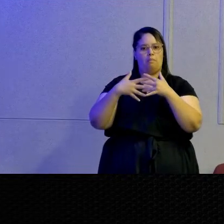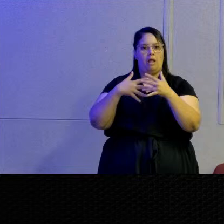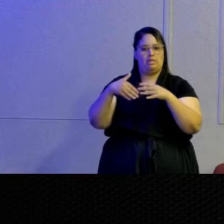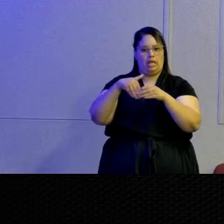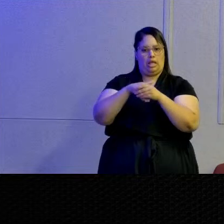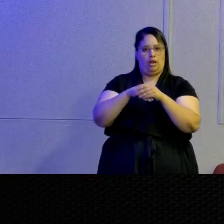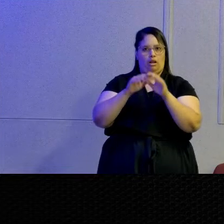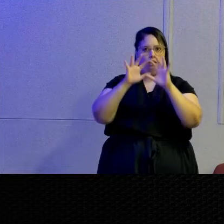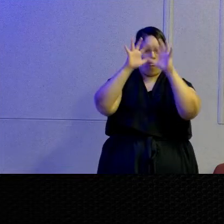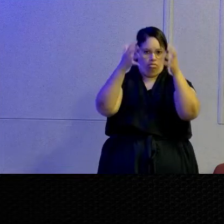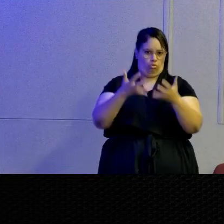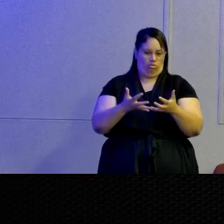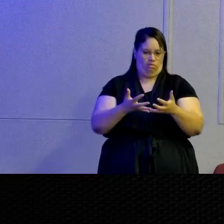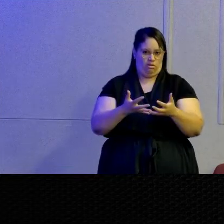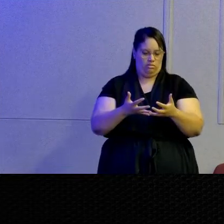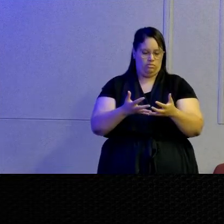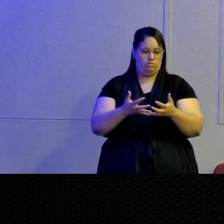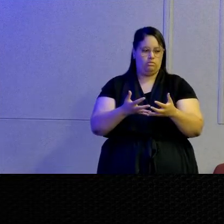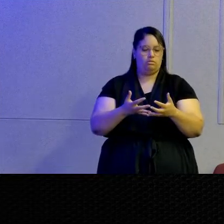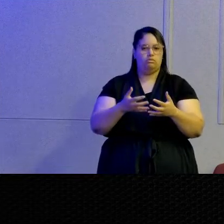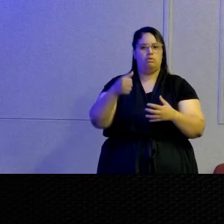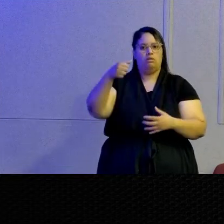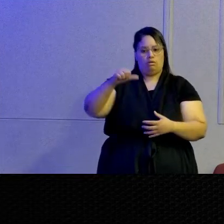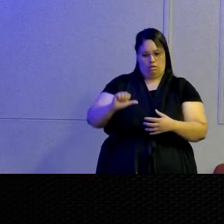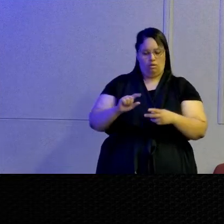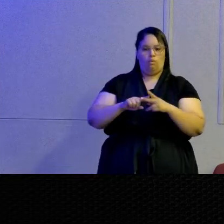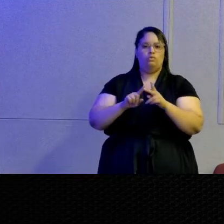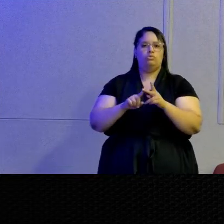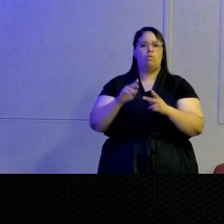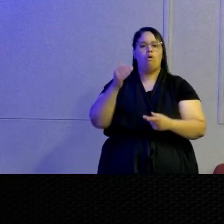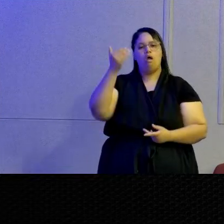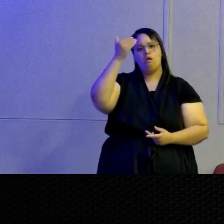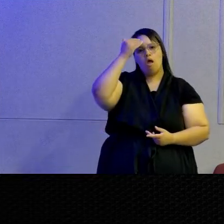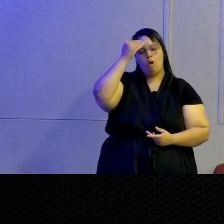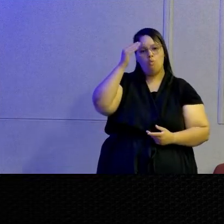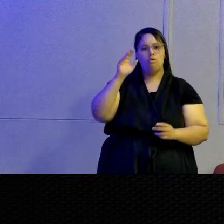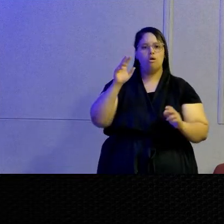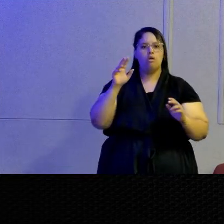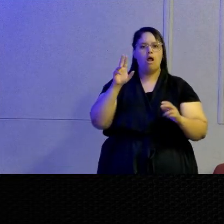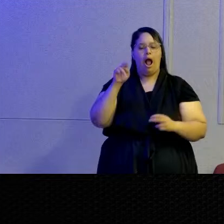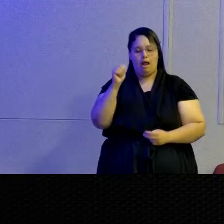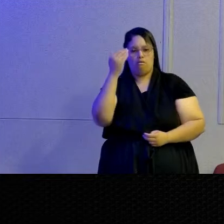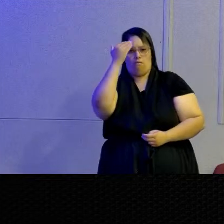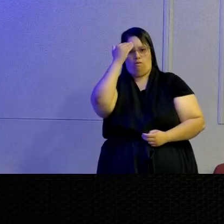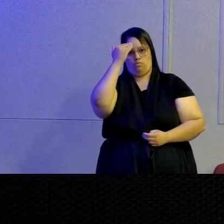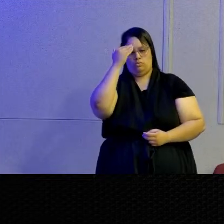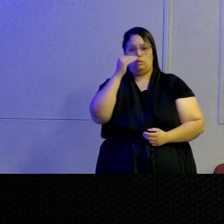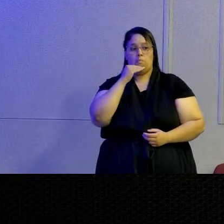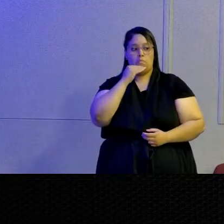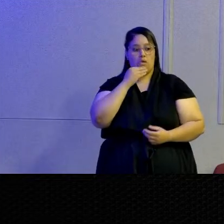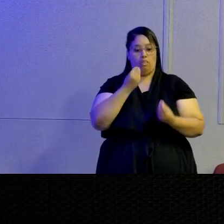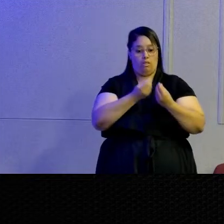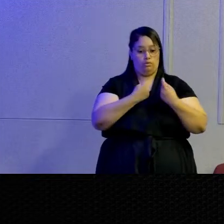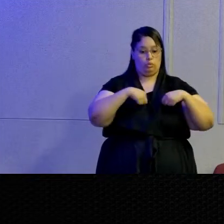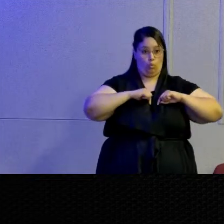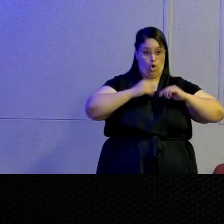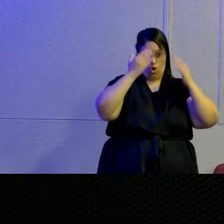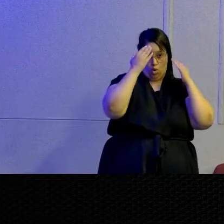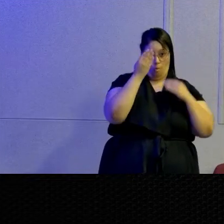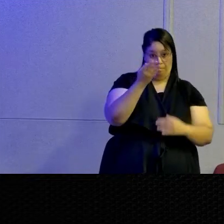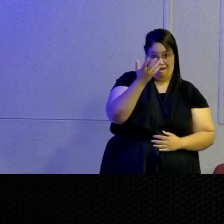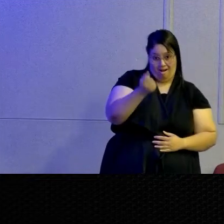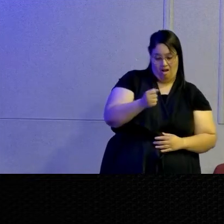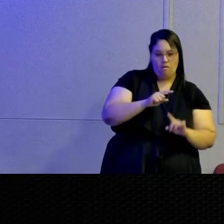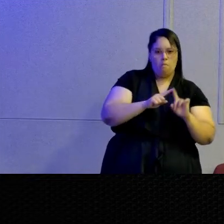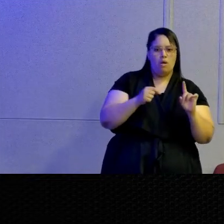He also talked about known unknowns. things that we know must be there, but we don't